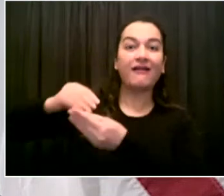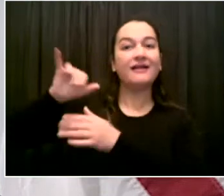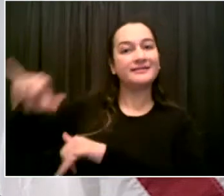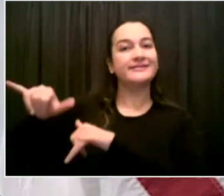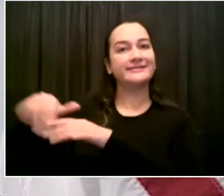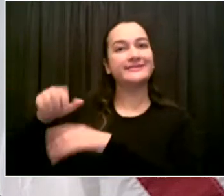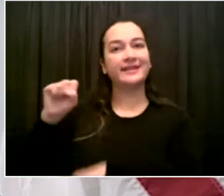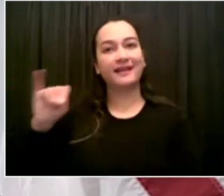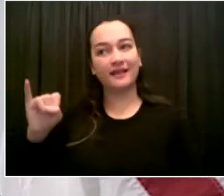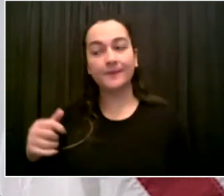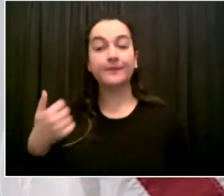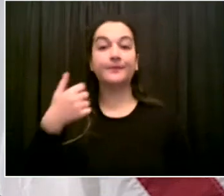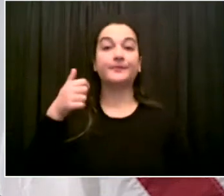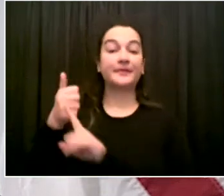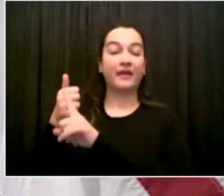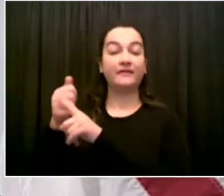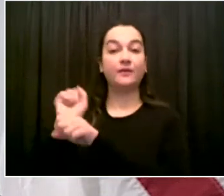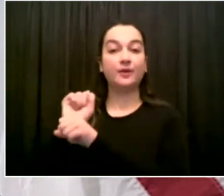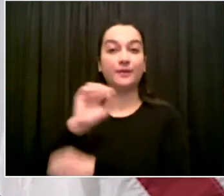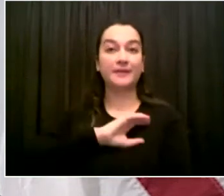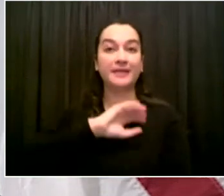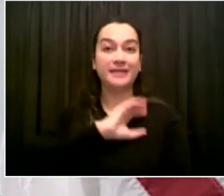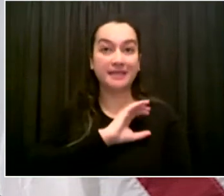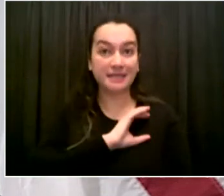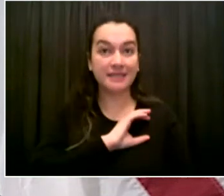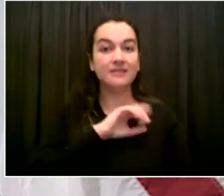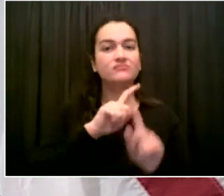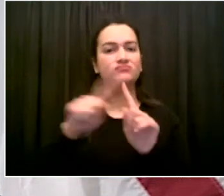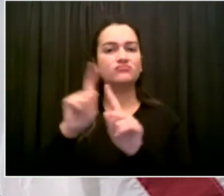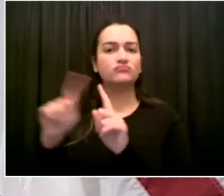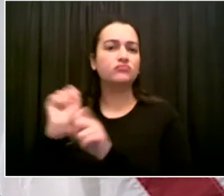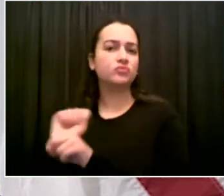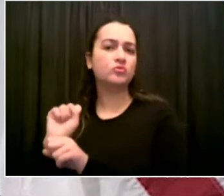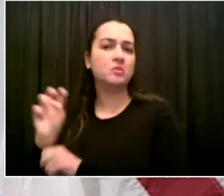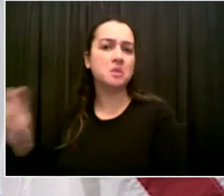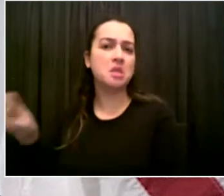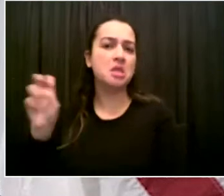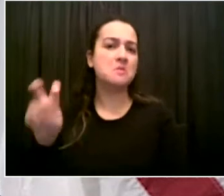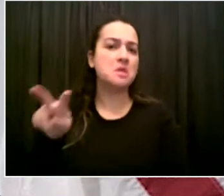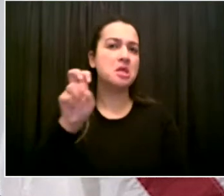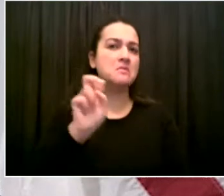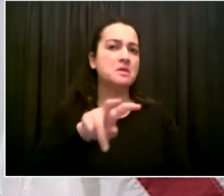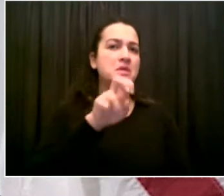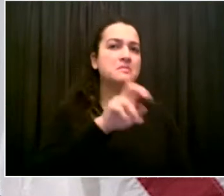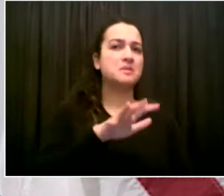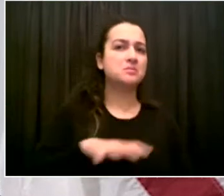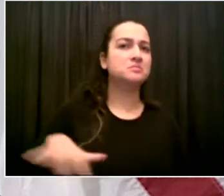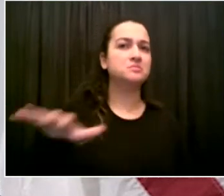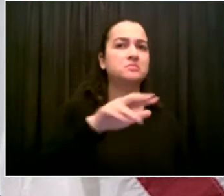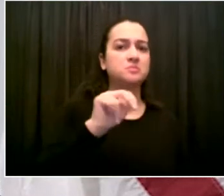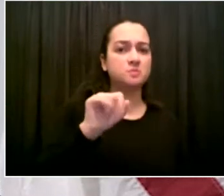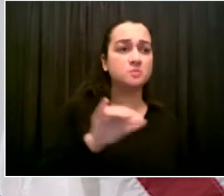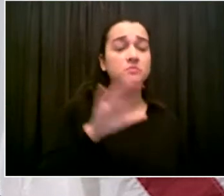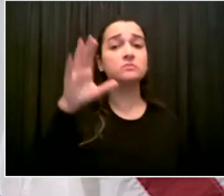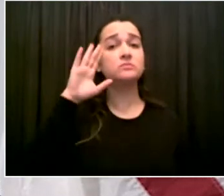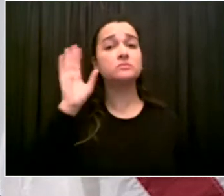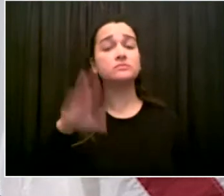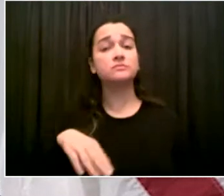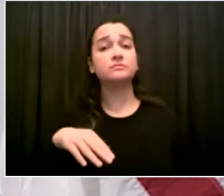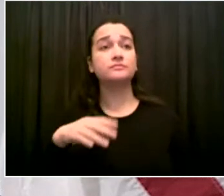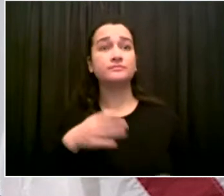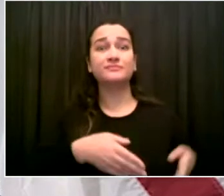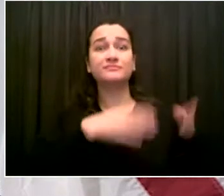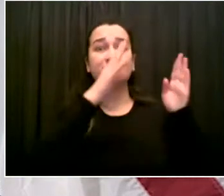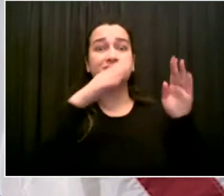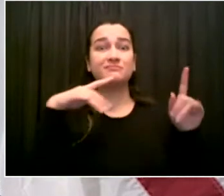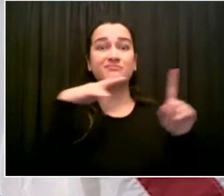toughest times in our history, 9/11 and Hurricane Sandy, and even came back to the city to help us as we